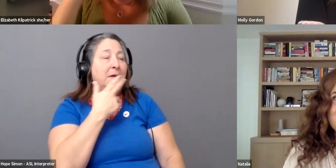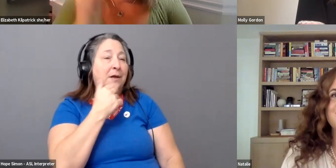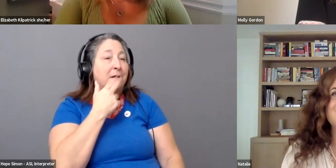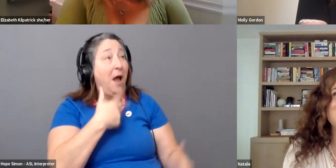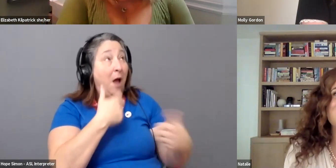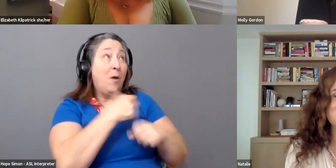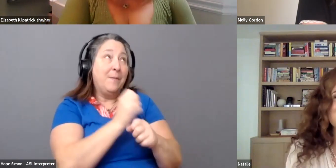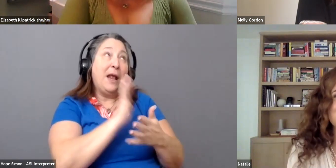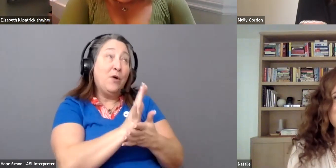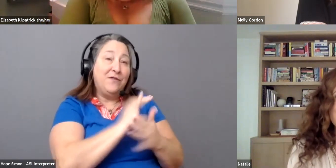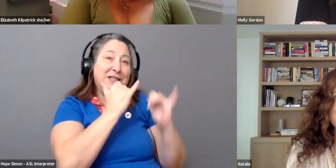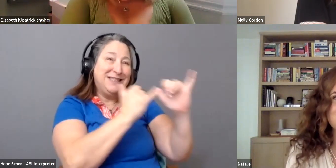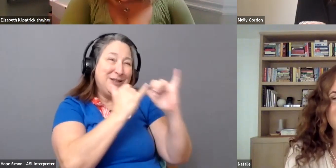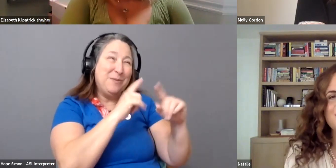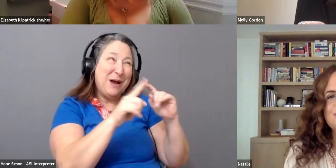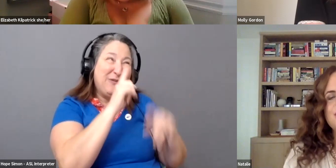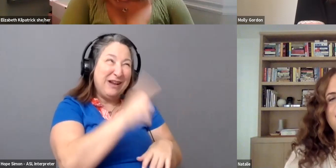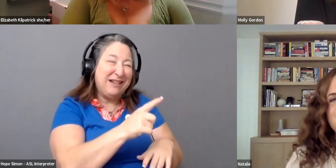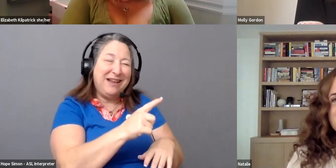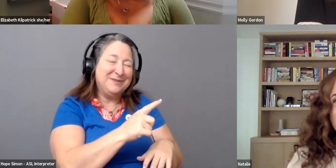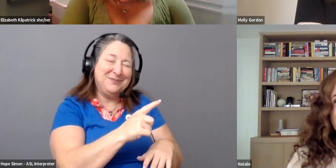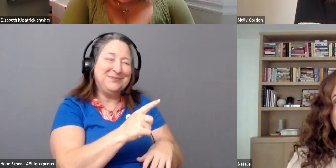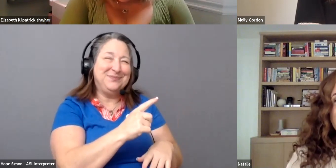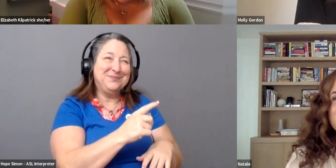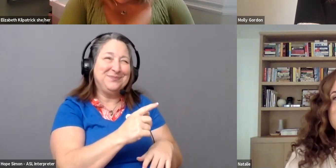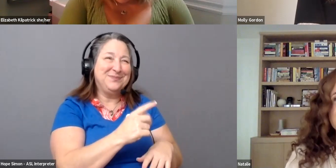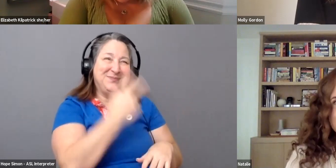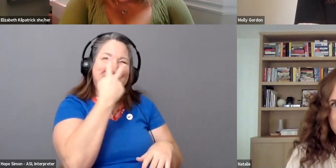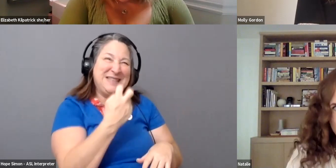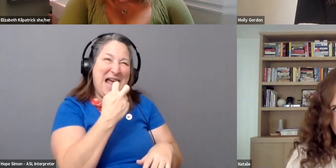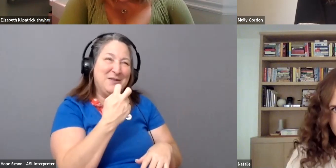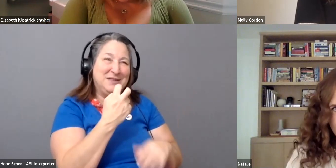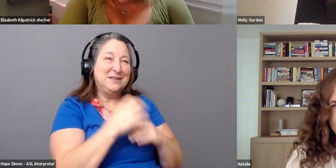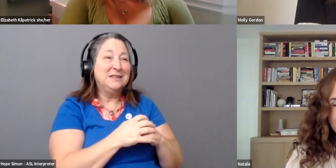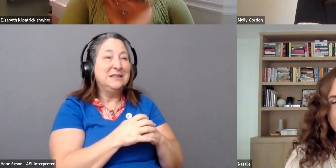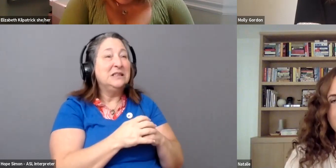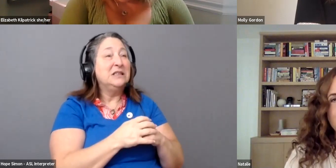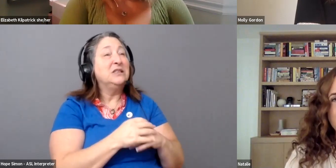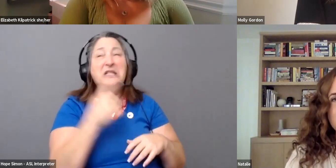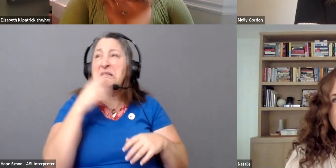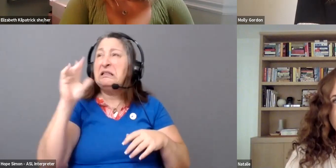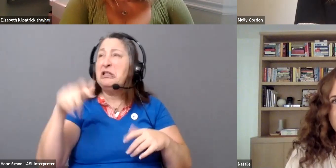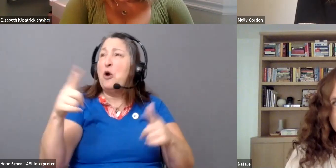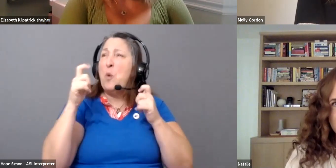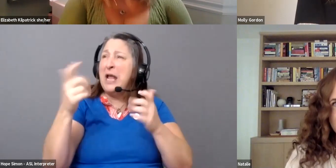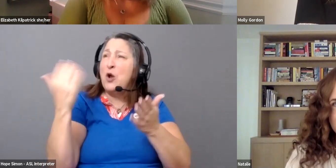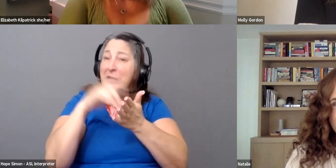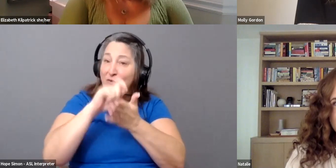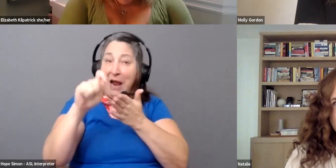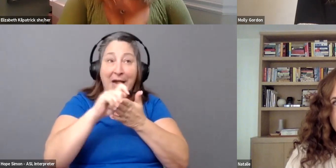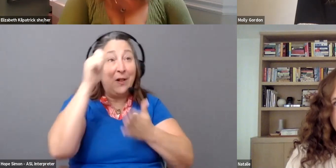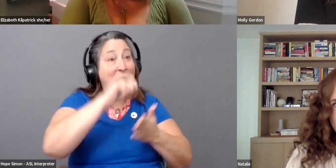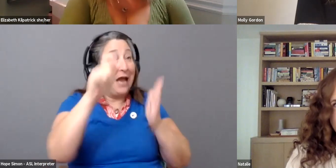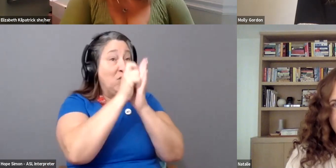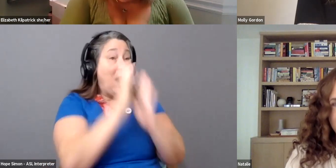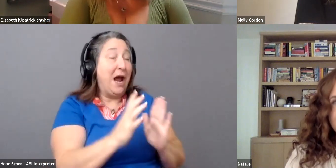too. Like, they had come so close so many times. And they were like, it just needs a quick rewrite, which any writer will tell you is actually